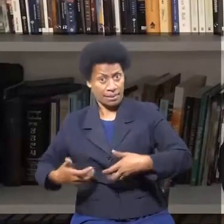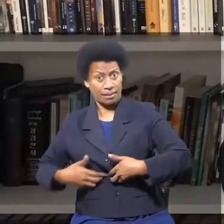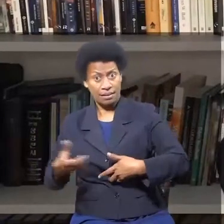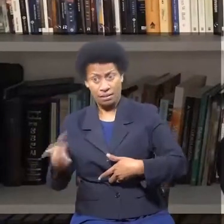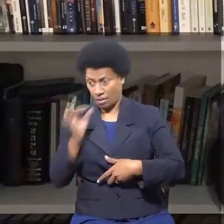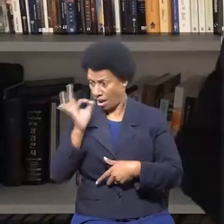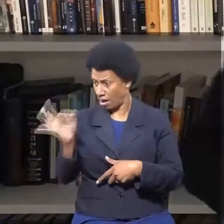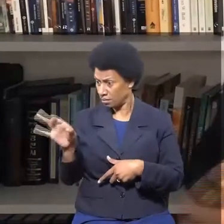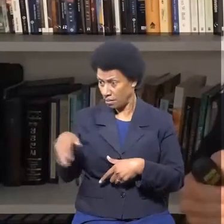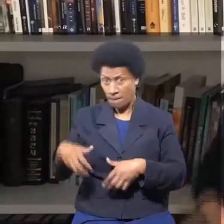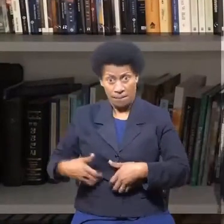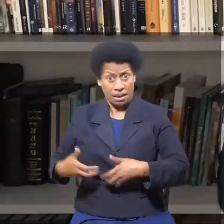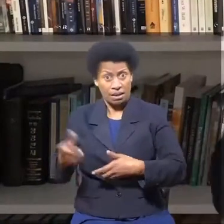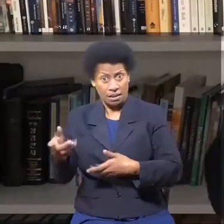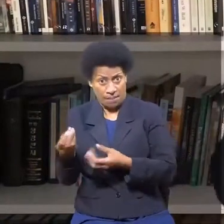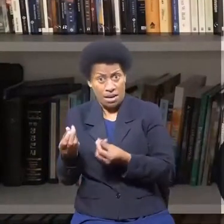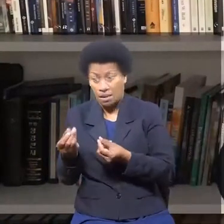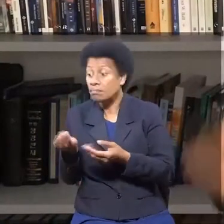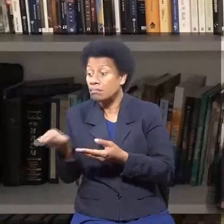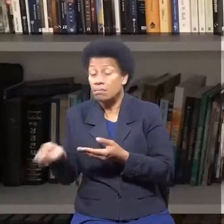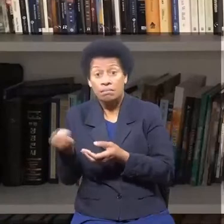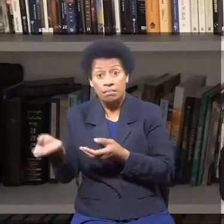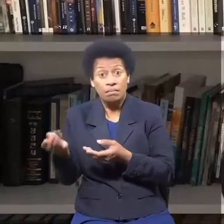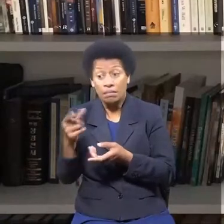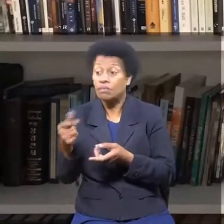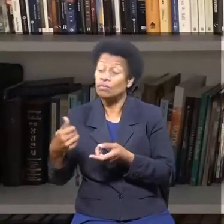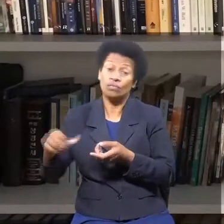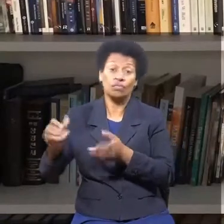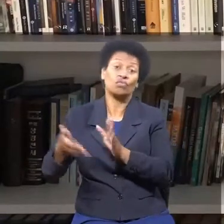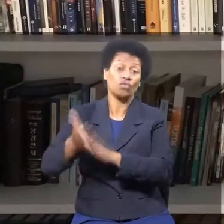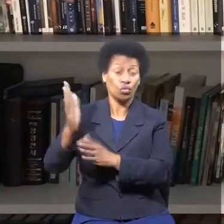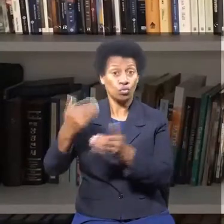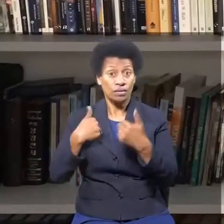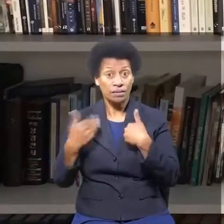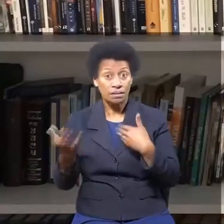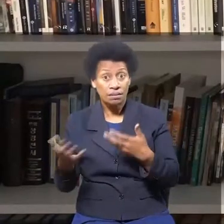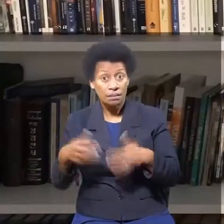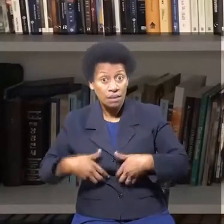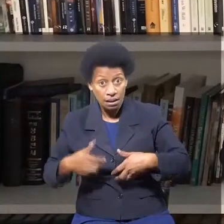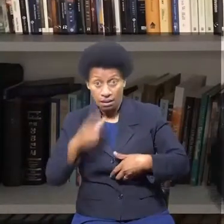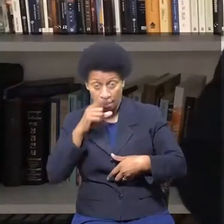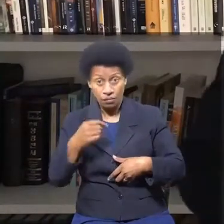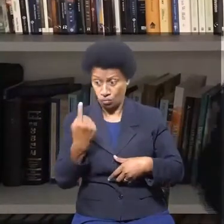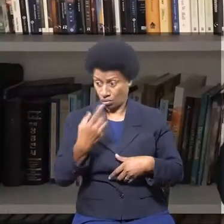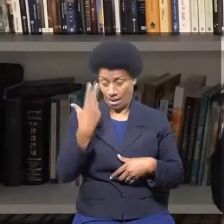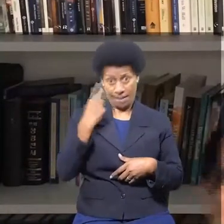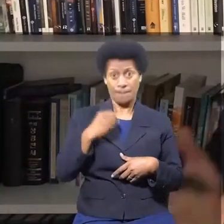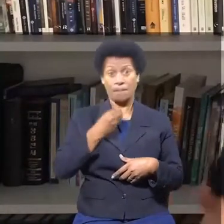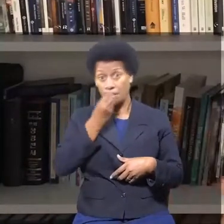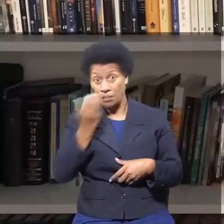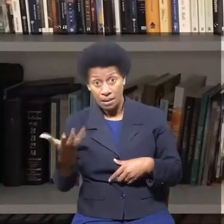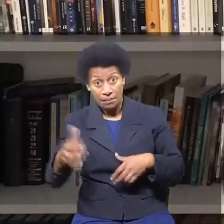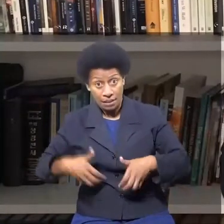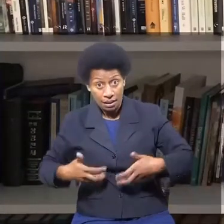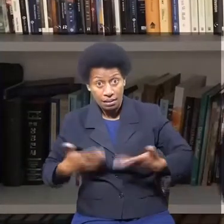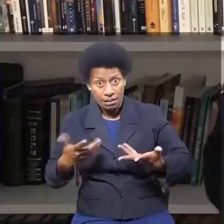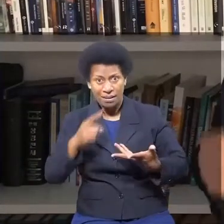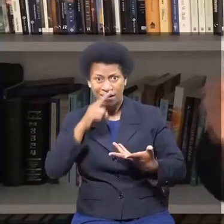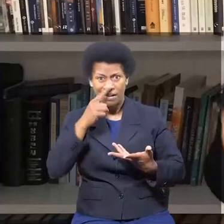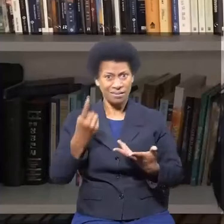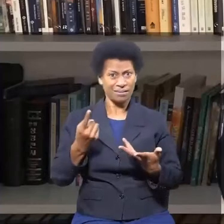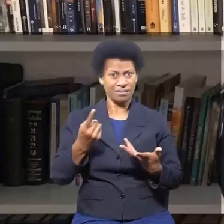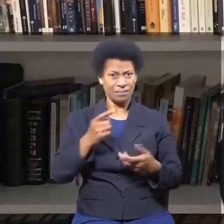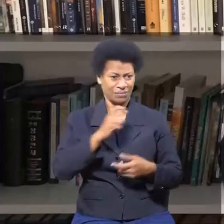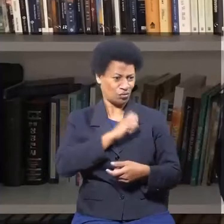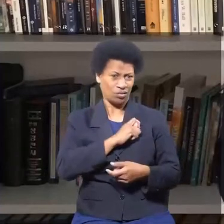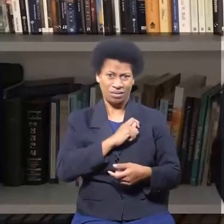monkey? Would you ask a monkey what to do with your money, or where you should go to university, or who you should marry? No, you wouldn't, because